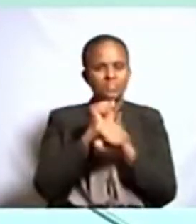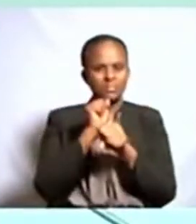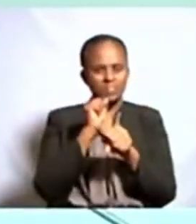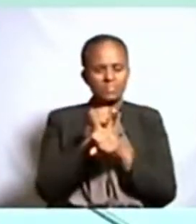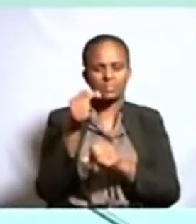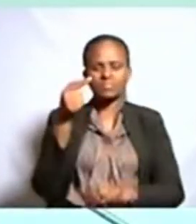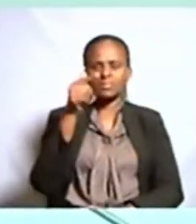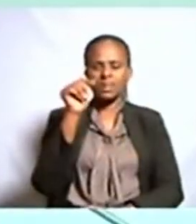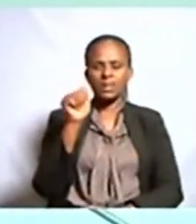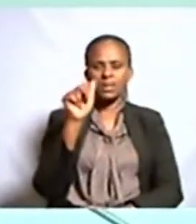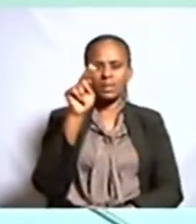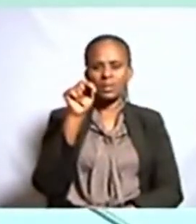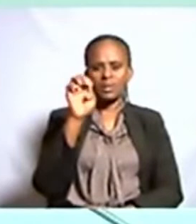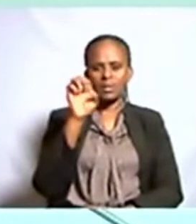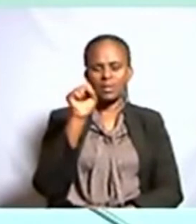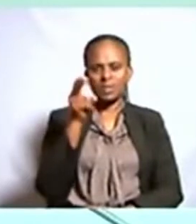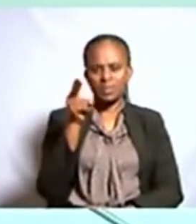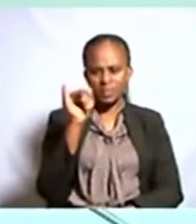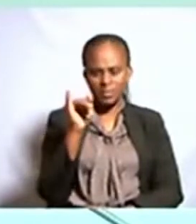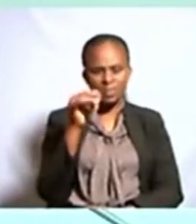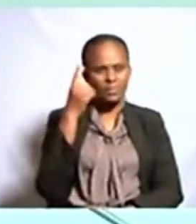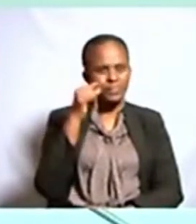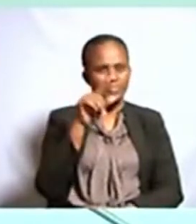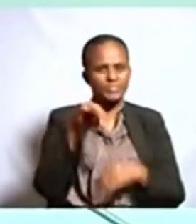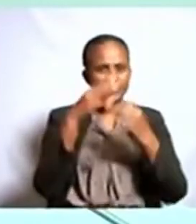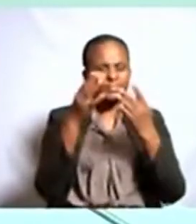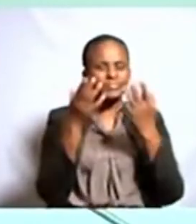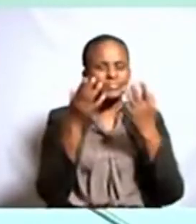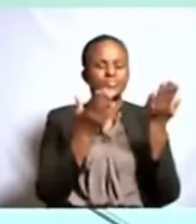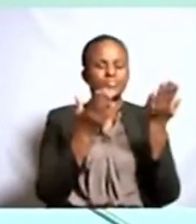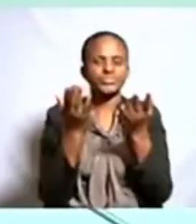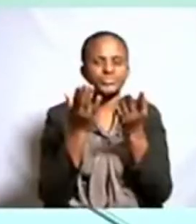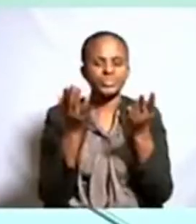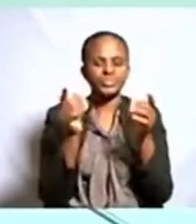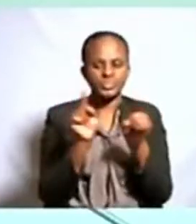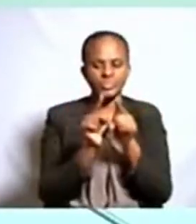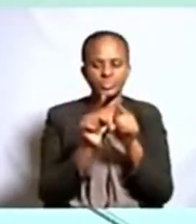Ganeshi suppliers and general dealers for the supply and delivery of 400 details.